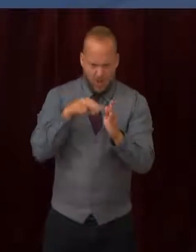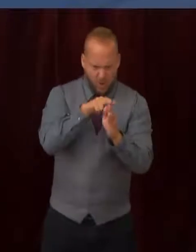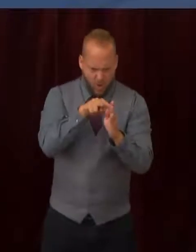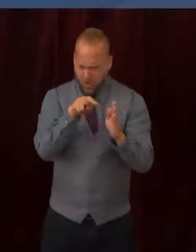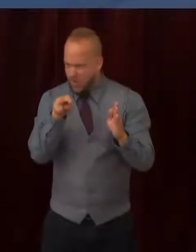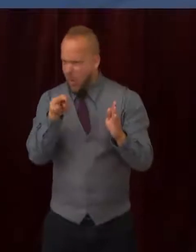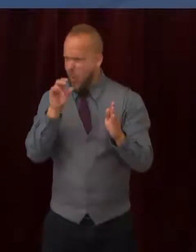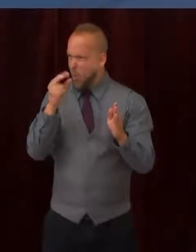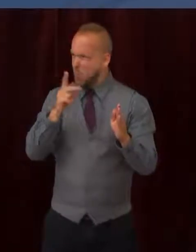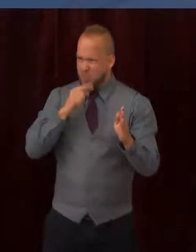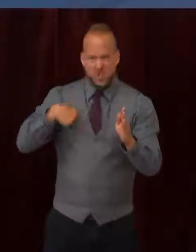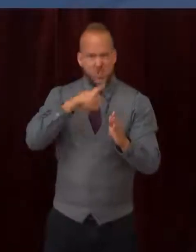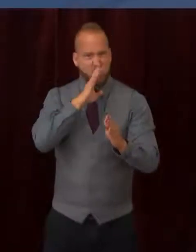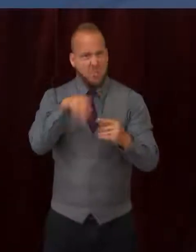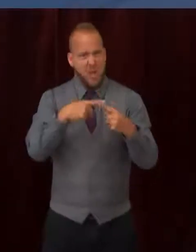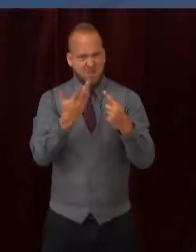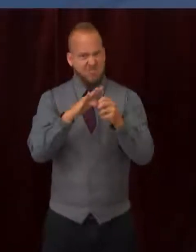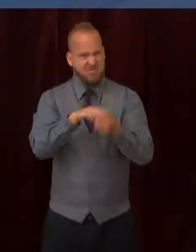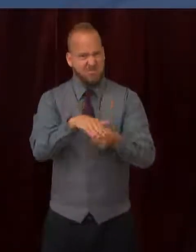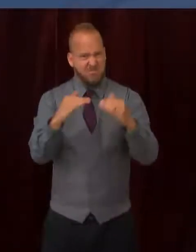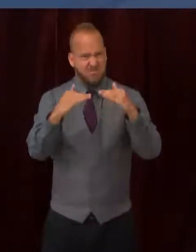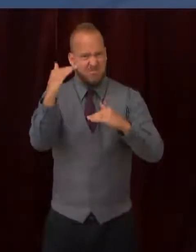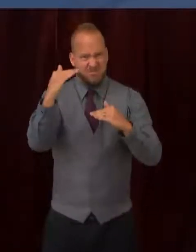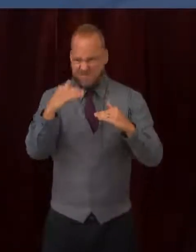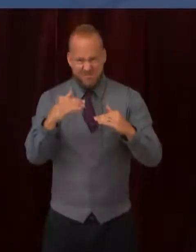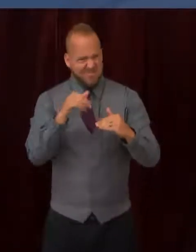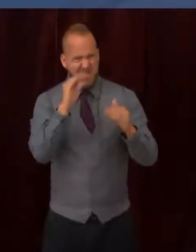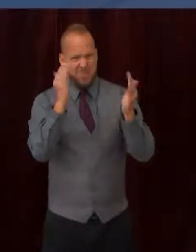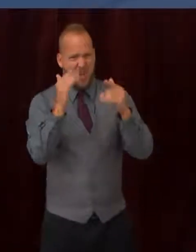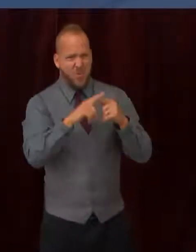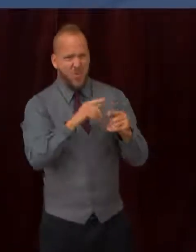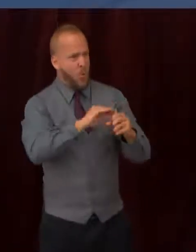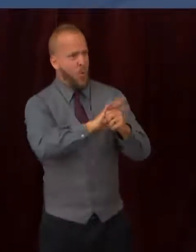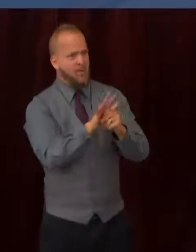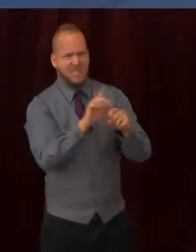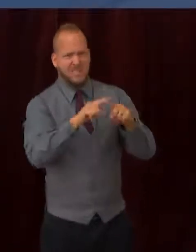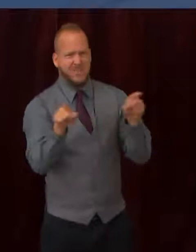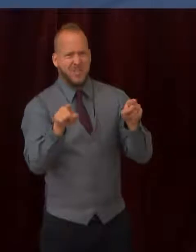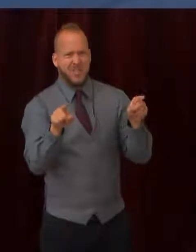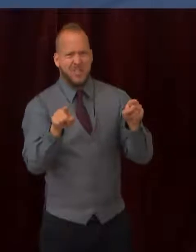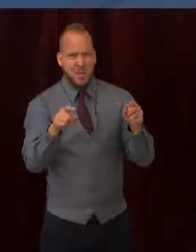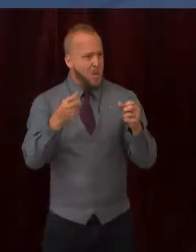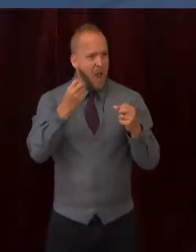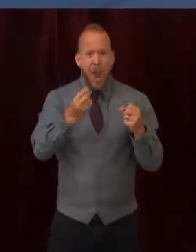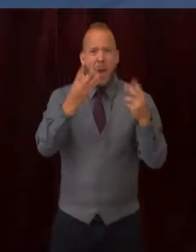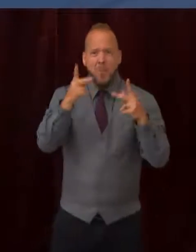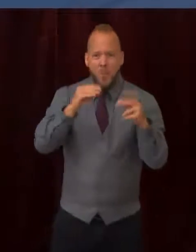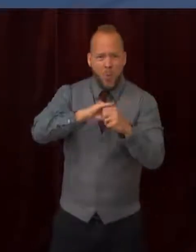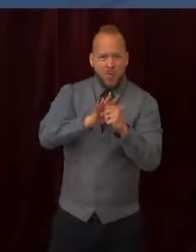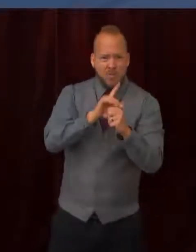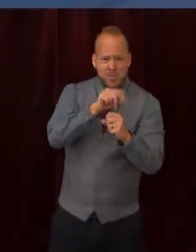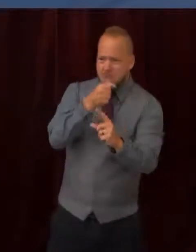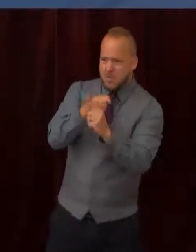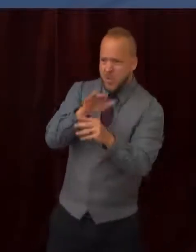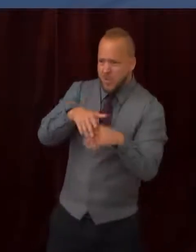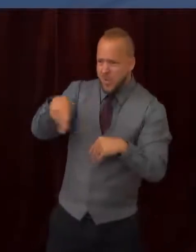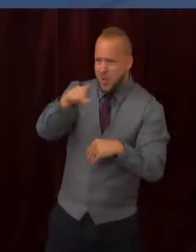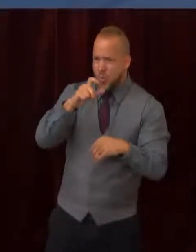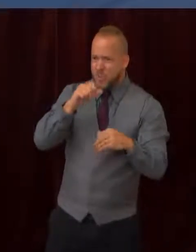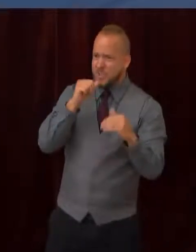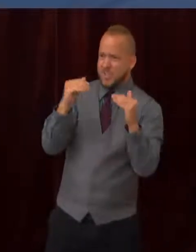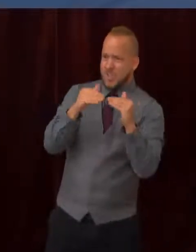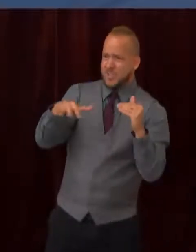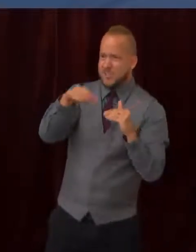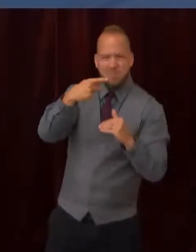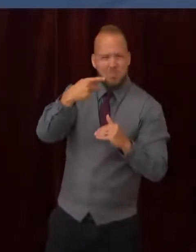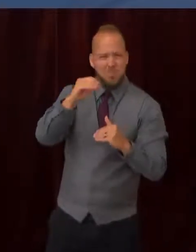true for Hispanic members of our community. And that ought to be a signal call for us to look for opportunities to